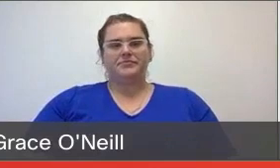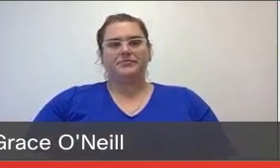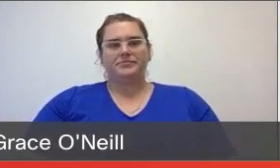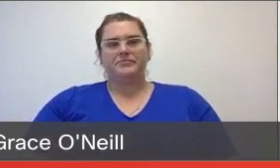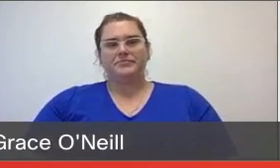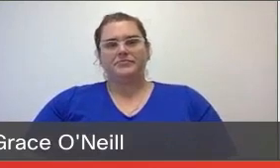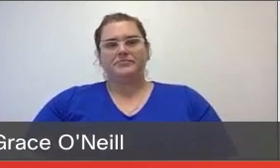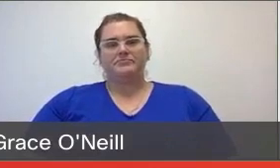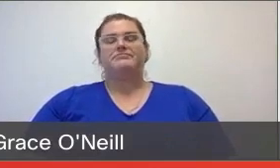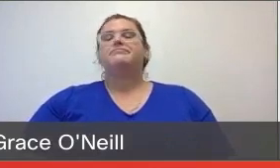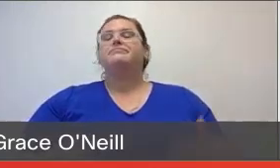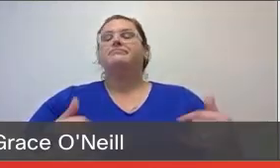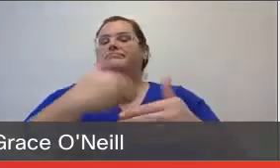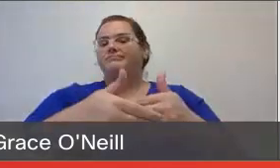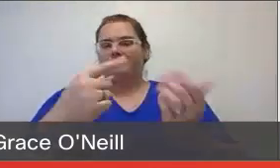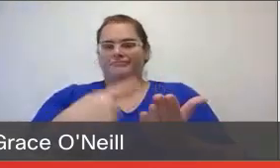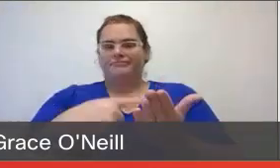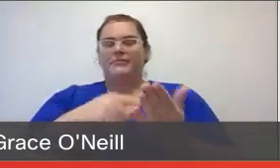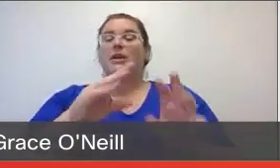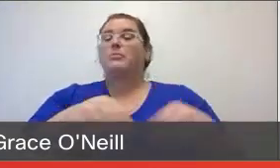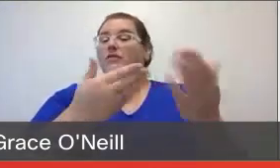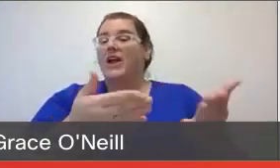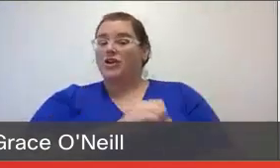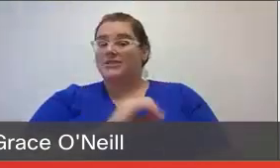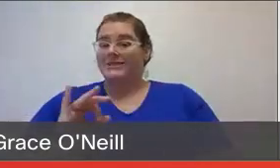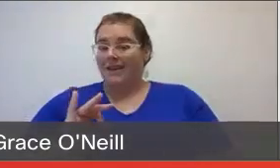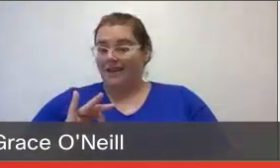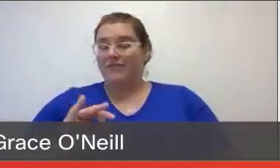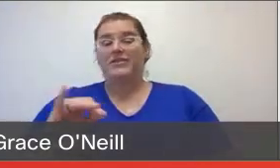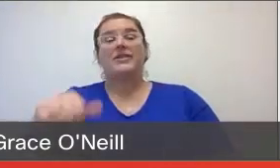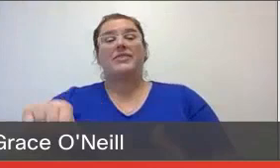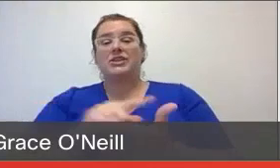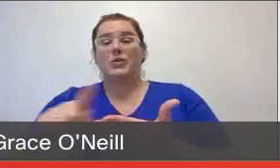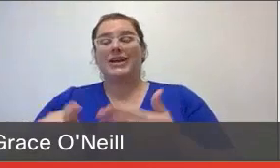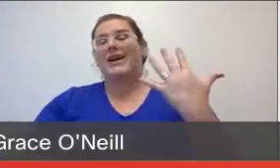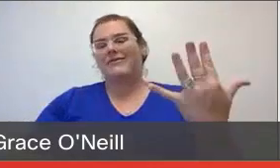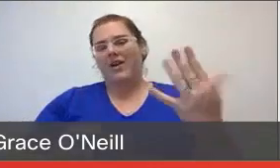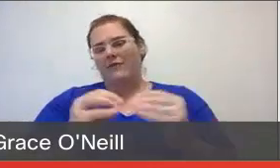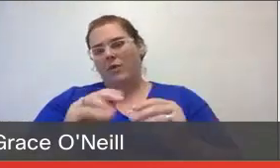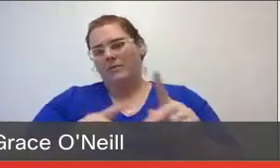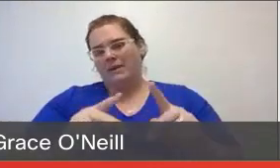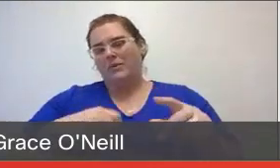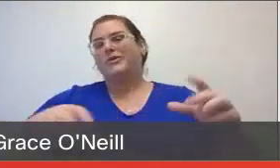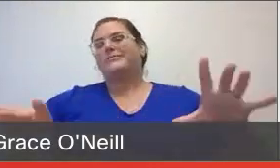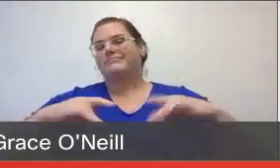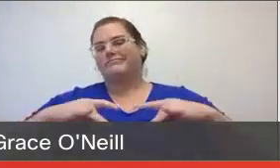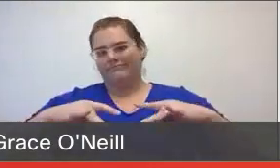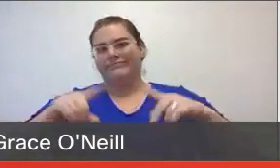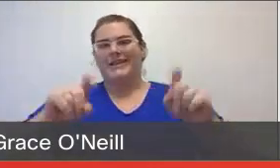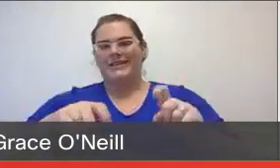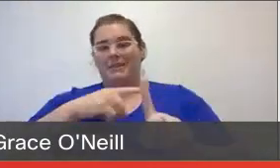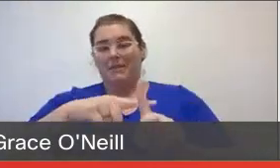Among provider staff, there were 5 additional people who tested positive. So the total number of provider staff diagnosed with COVID has